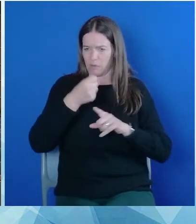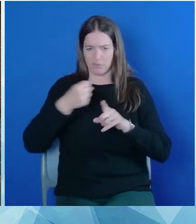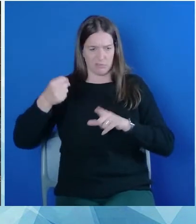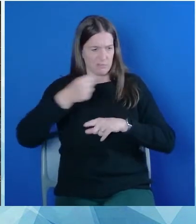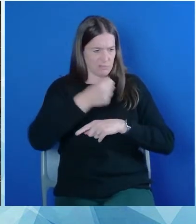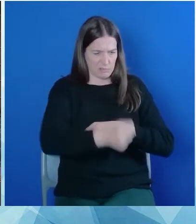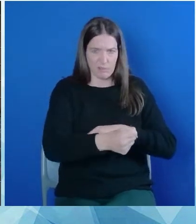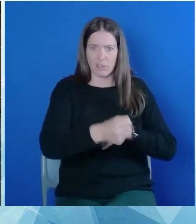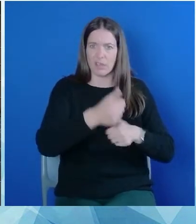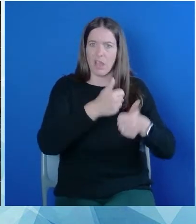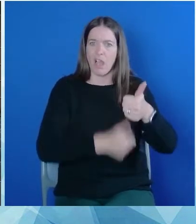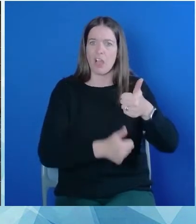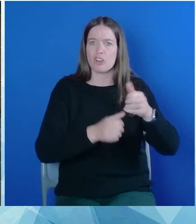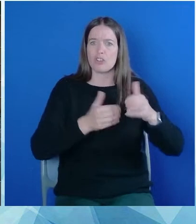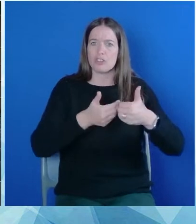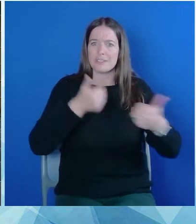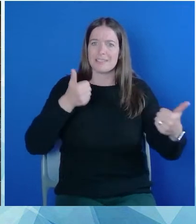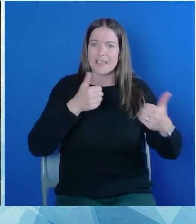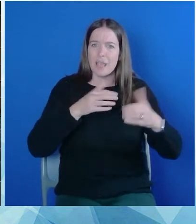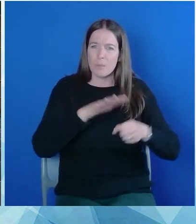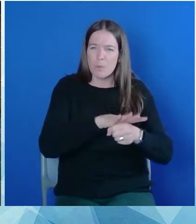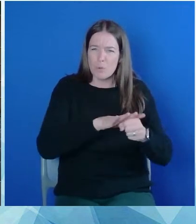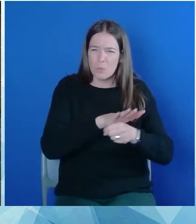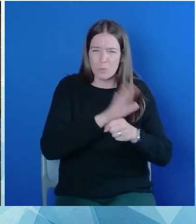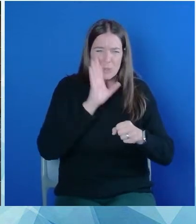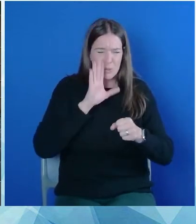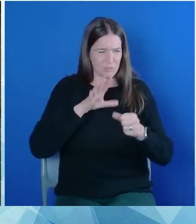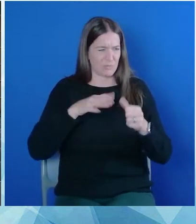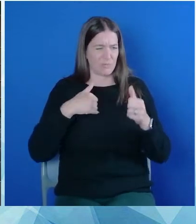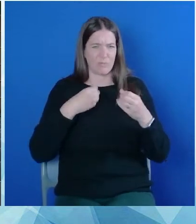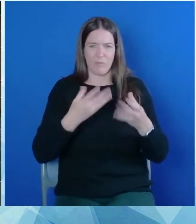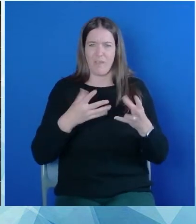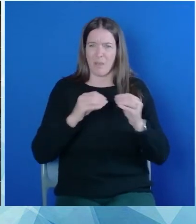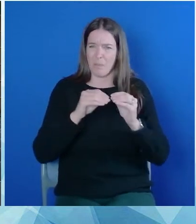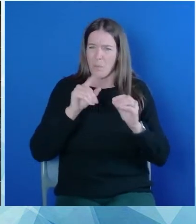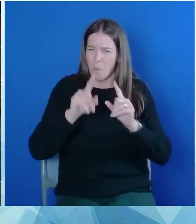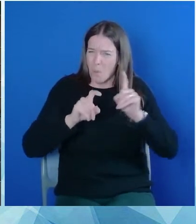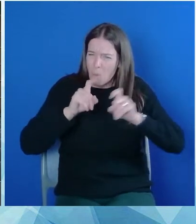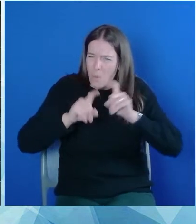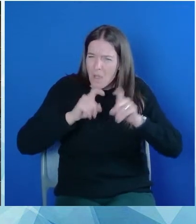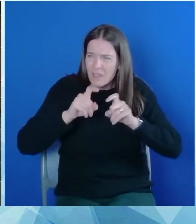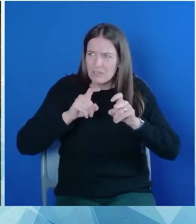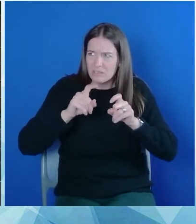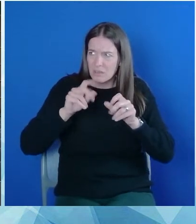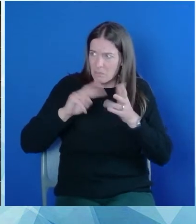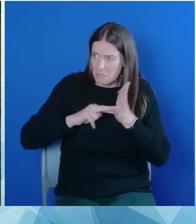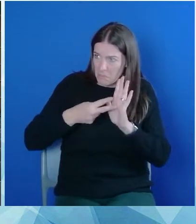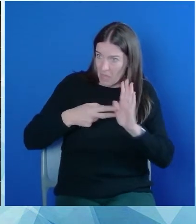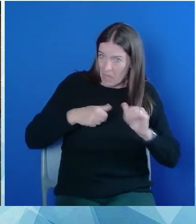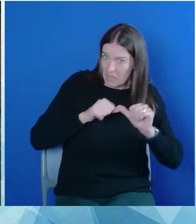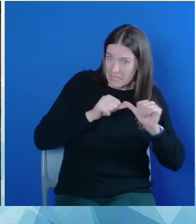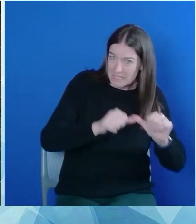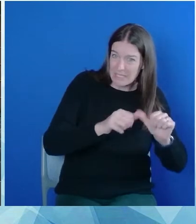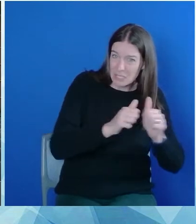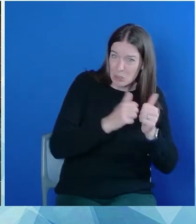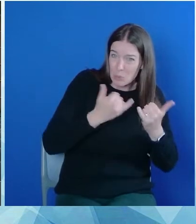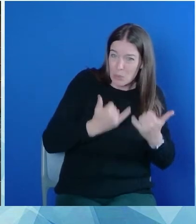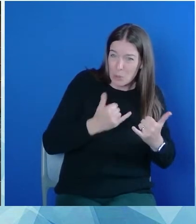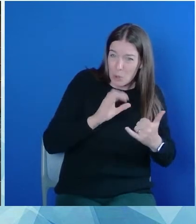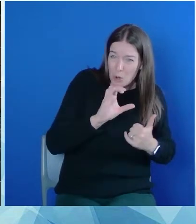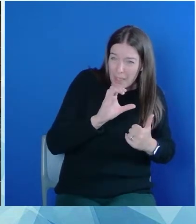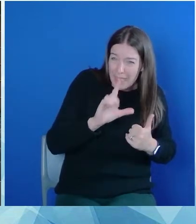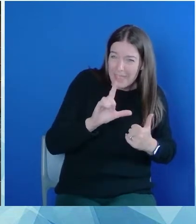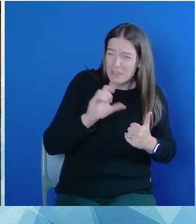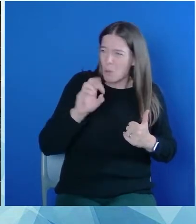as, will the teachers continue with their current caseload, or would that be adjusted according to the region? Second, how was